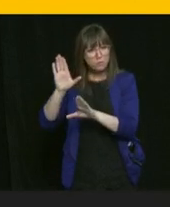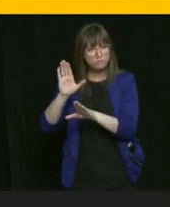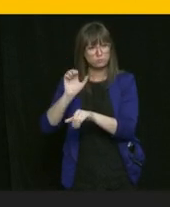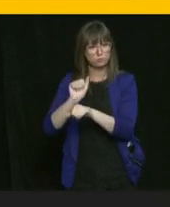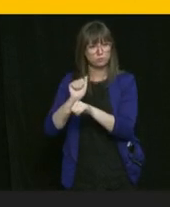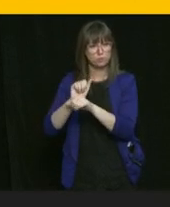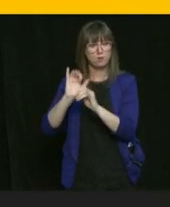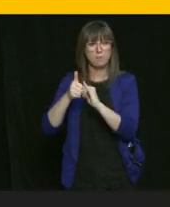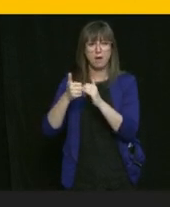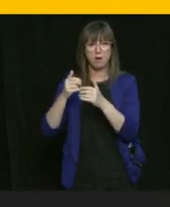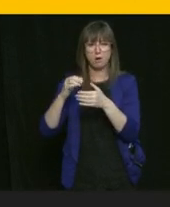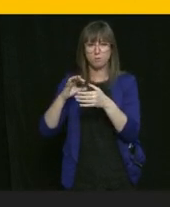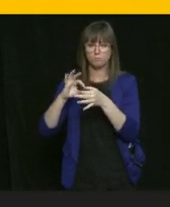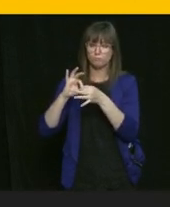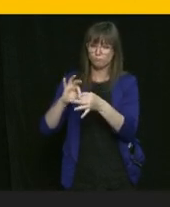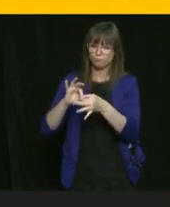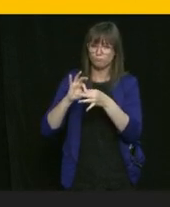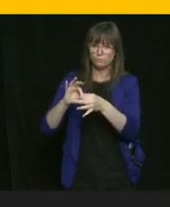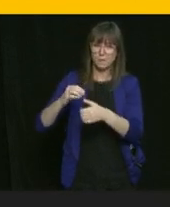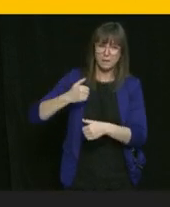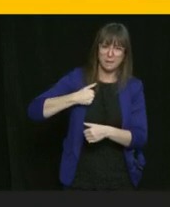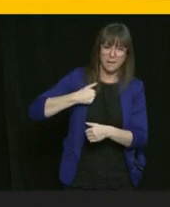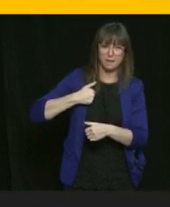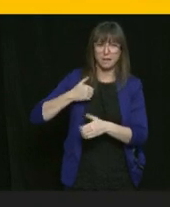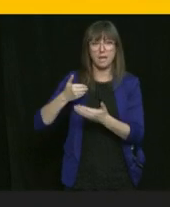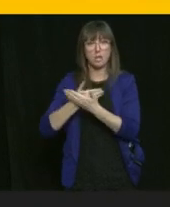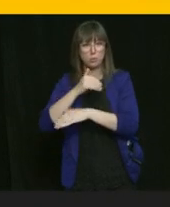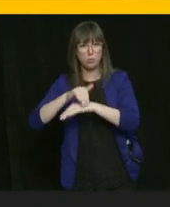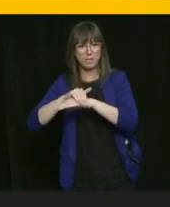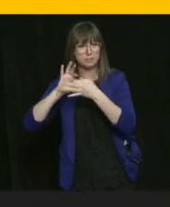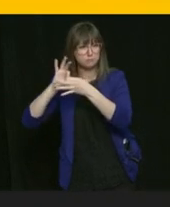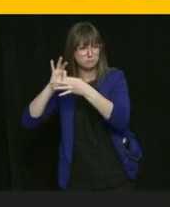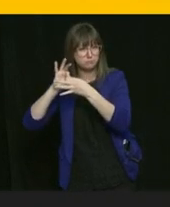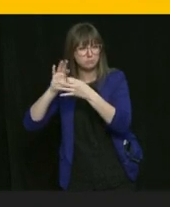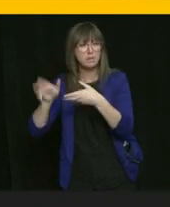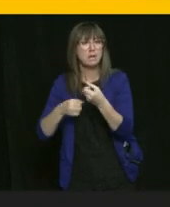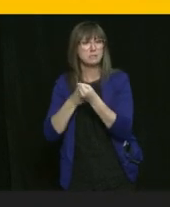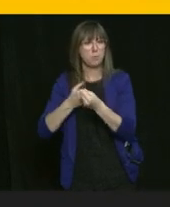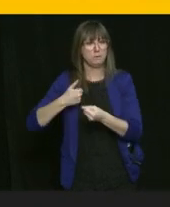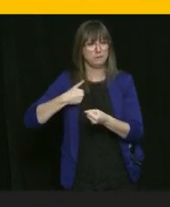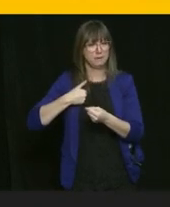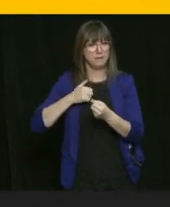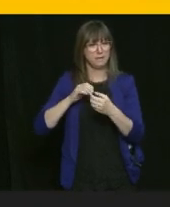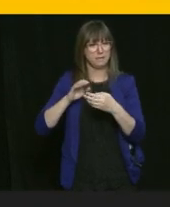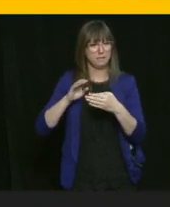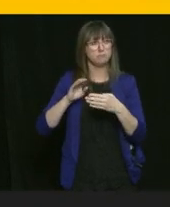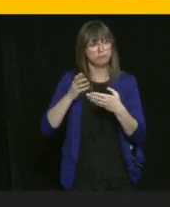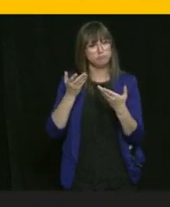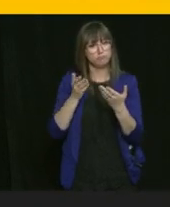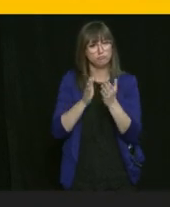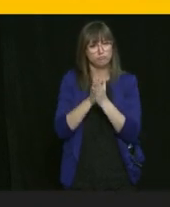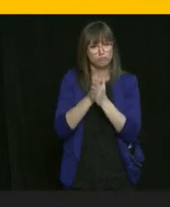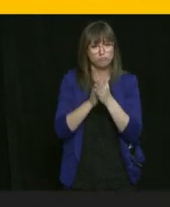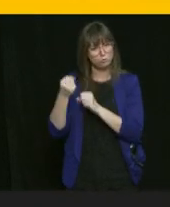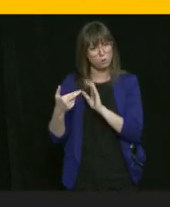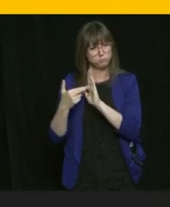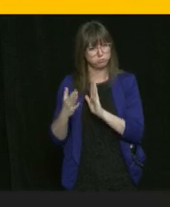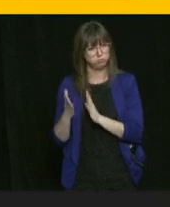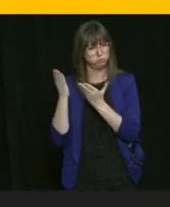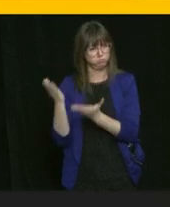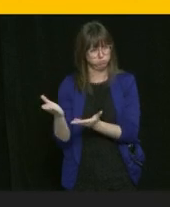strengthening the important bond between Canada and New England and standing up for Canadian interests on the other side of the border. Merci tout